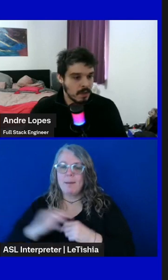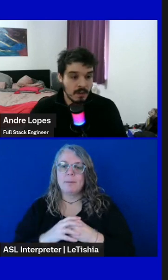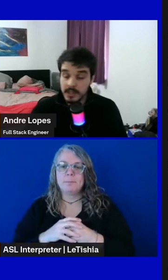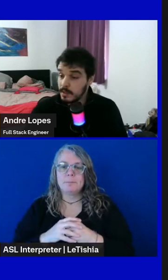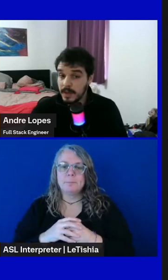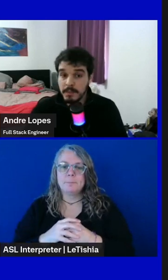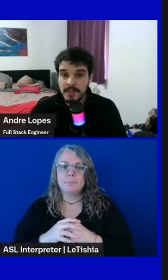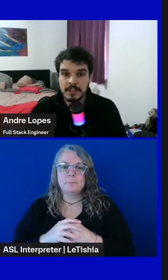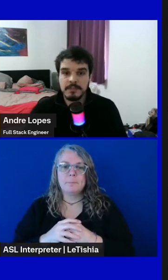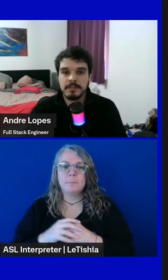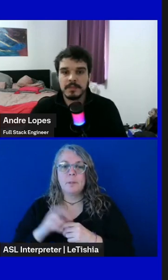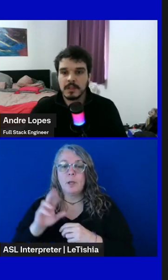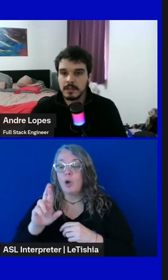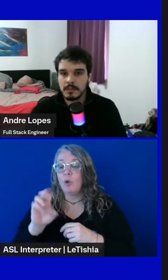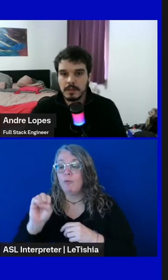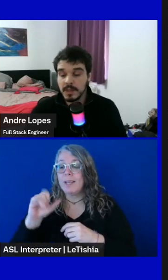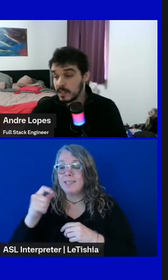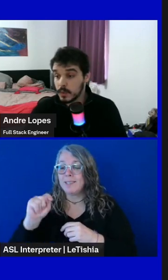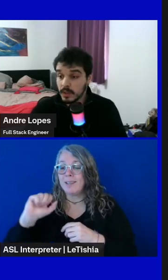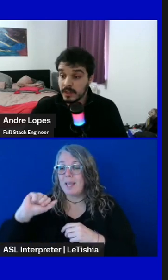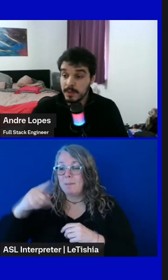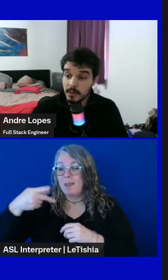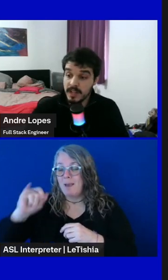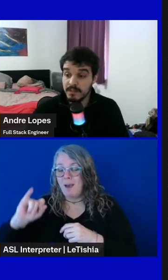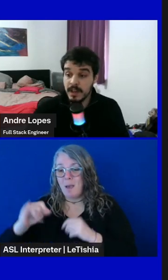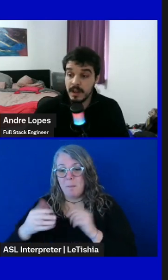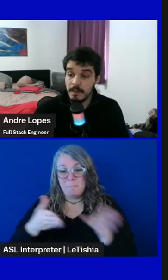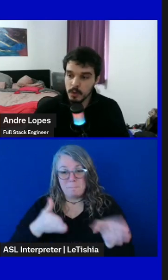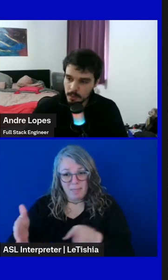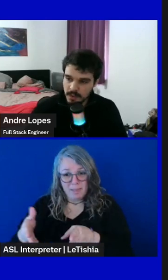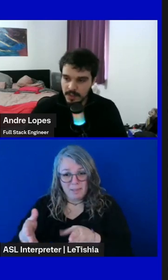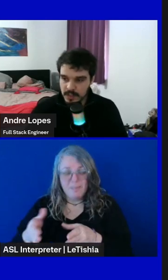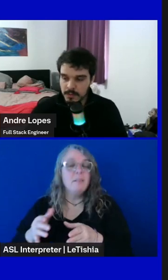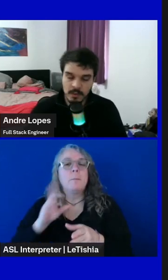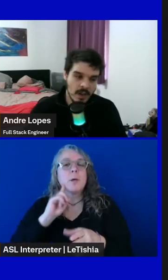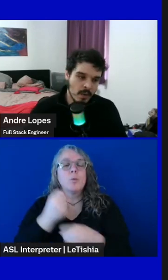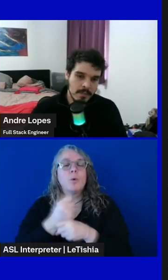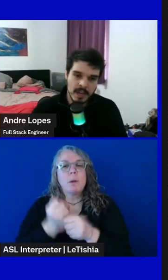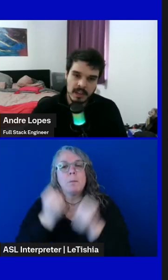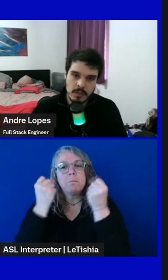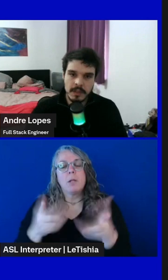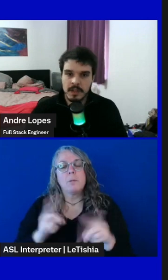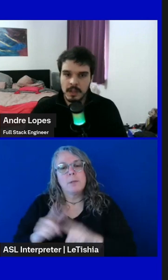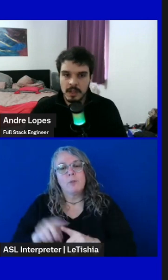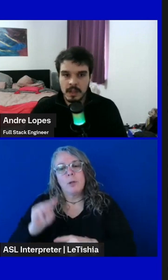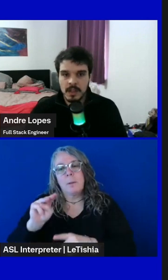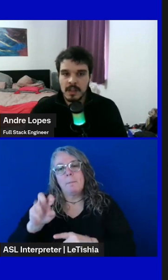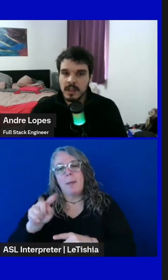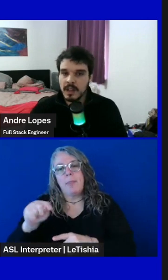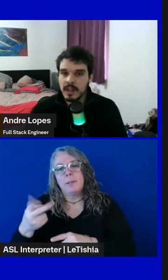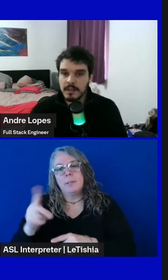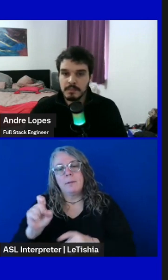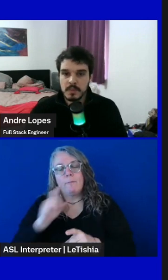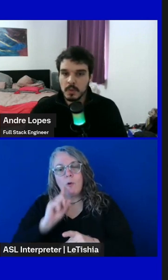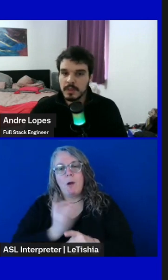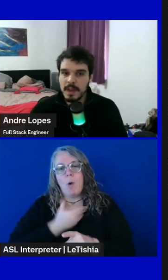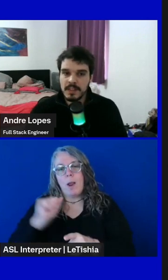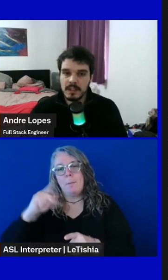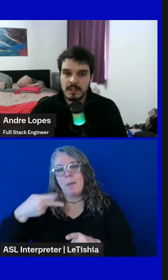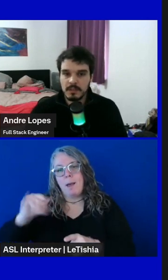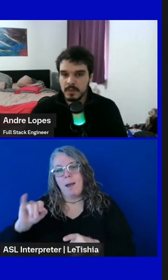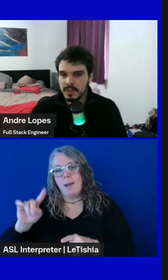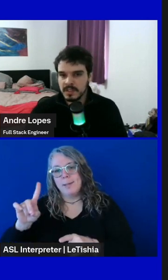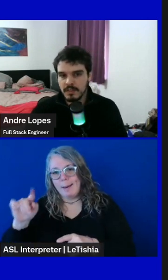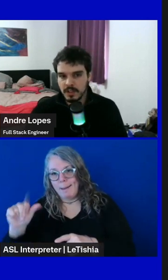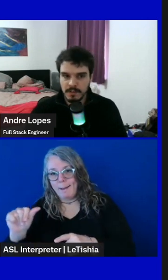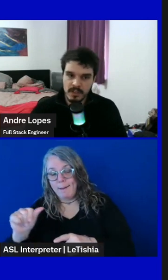That REST API method, because we are going to be creating multiple methods from our API gateway. So the